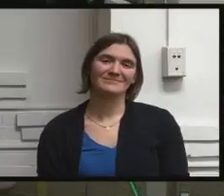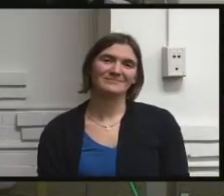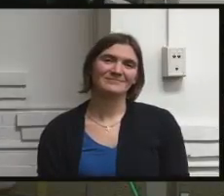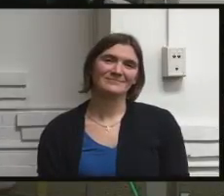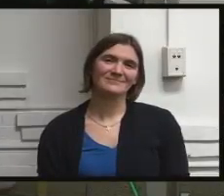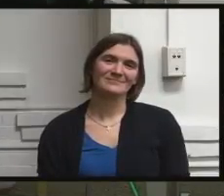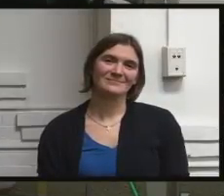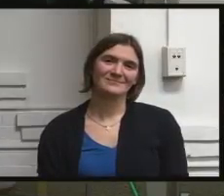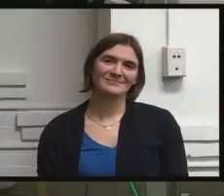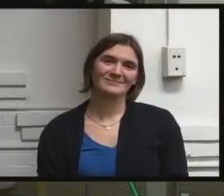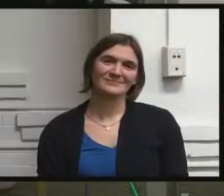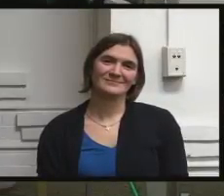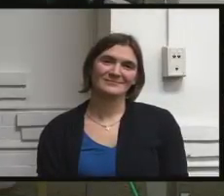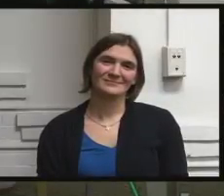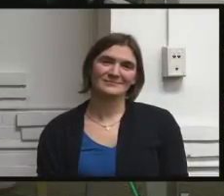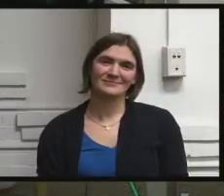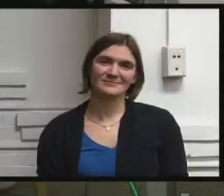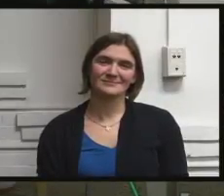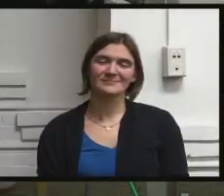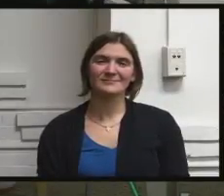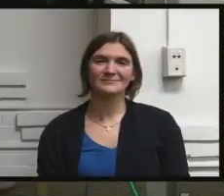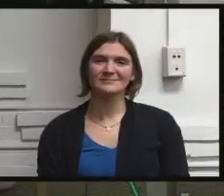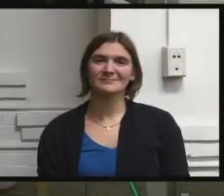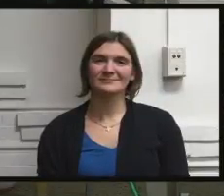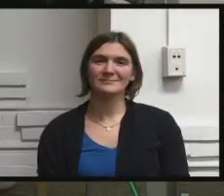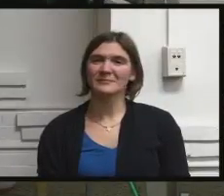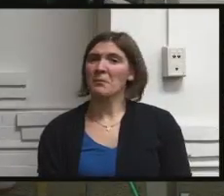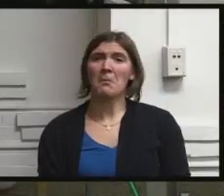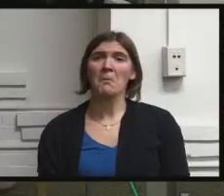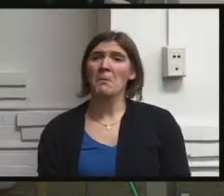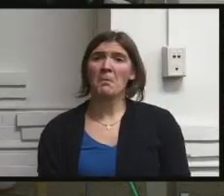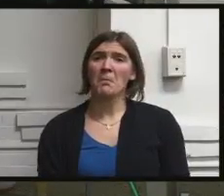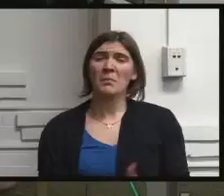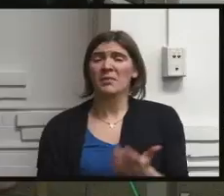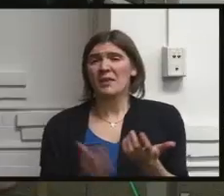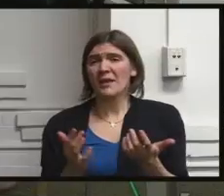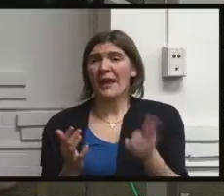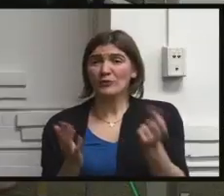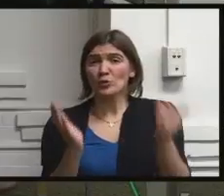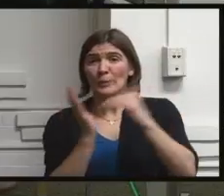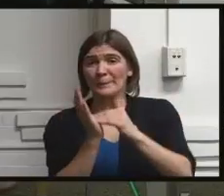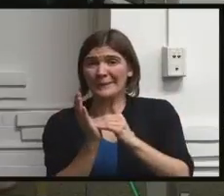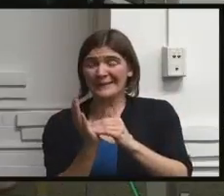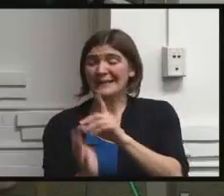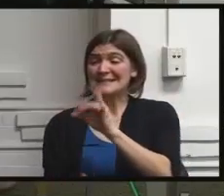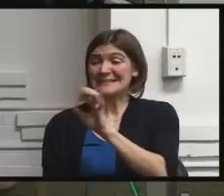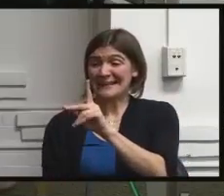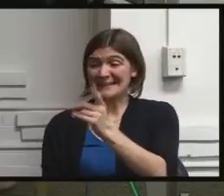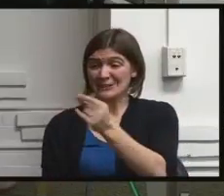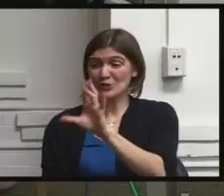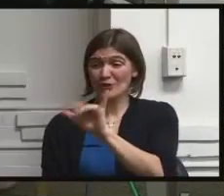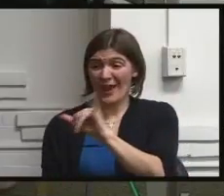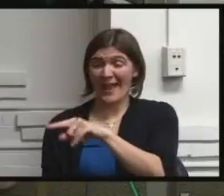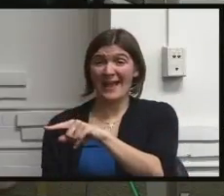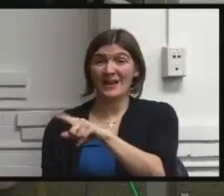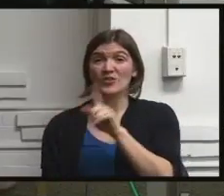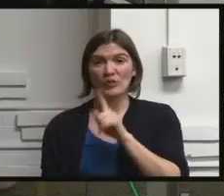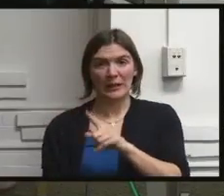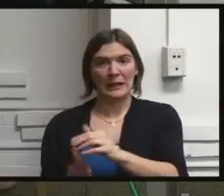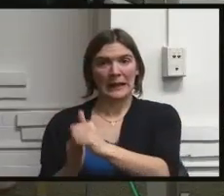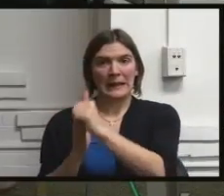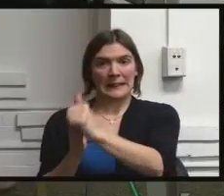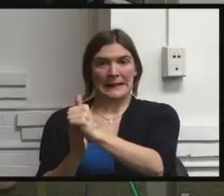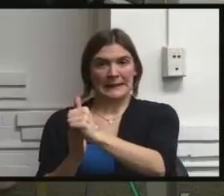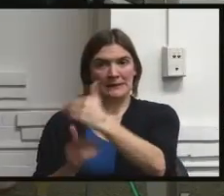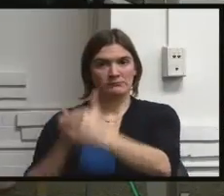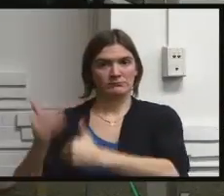I think that it probably needs to be said, but you know, Dick has been really instrumental